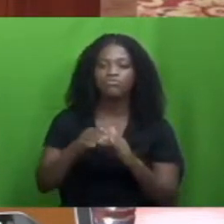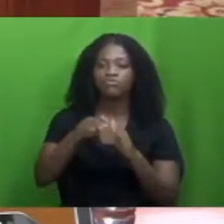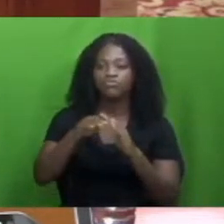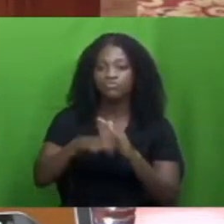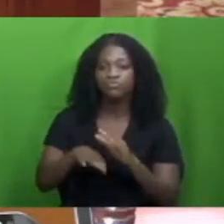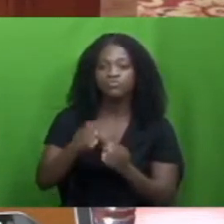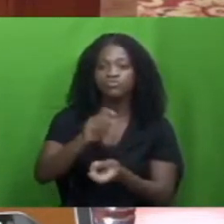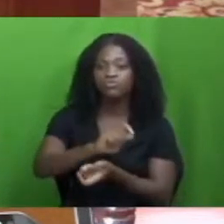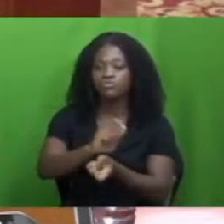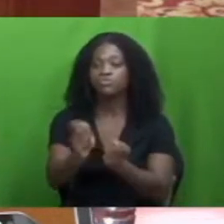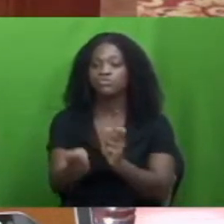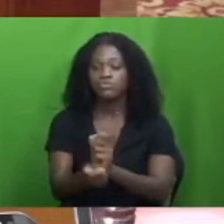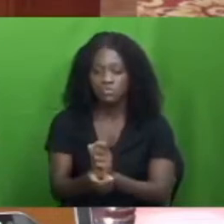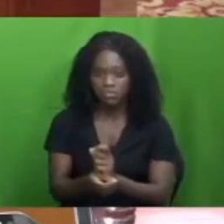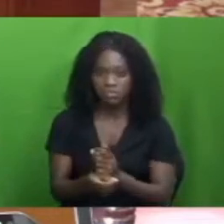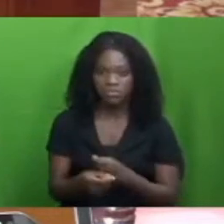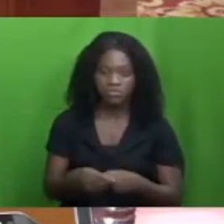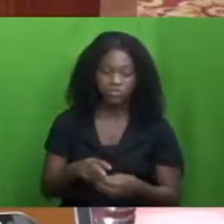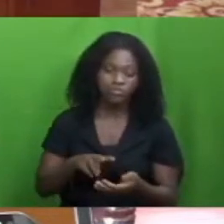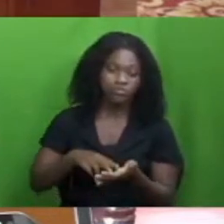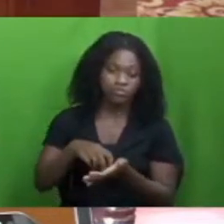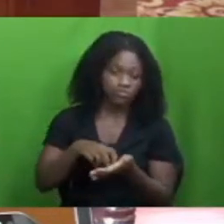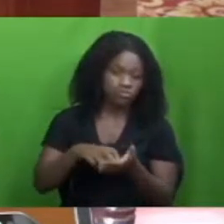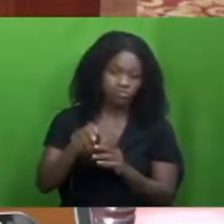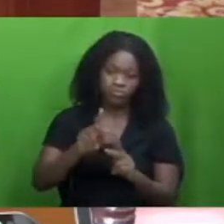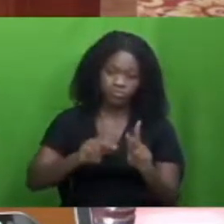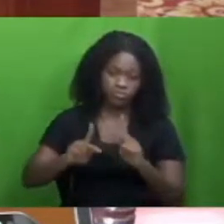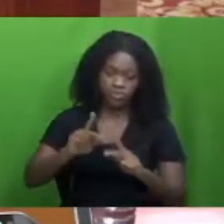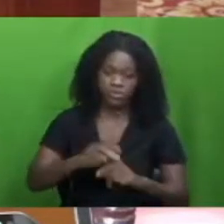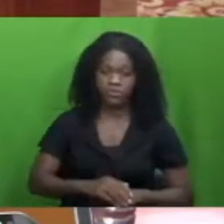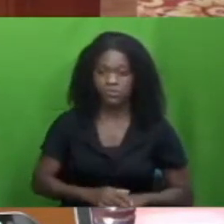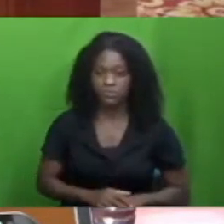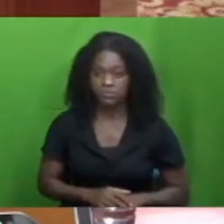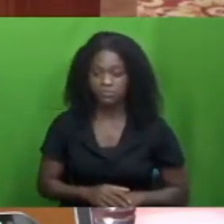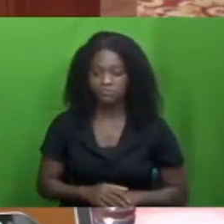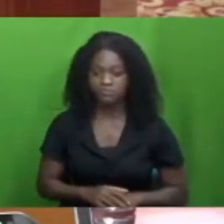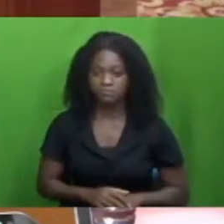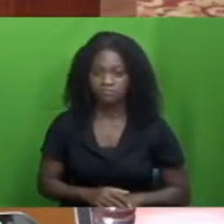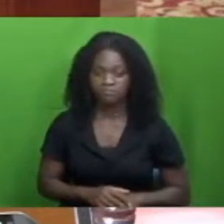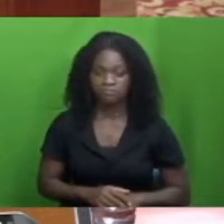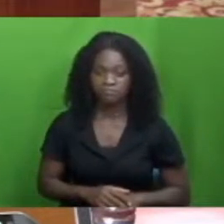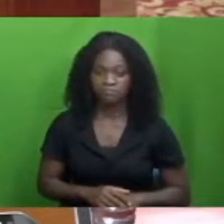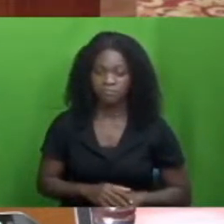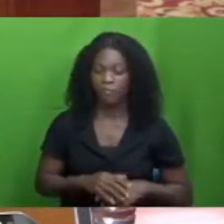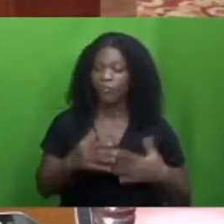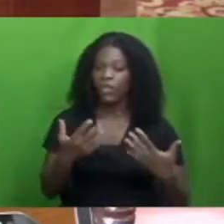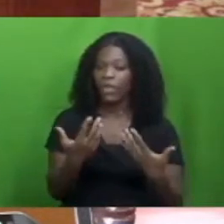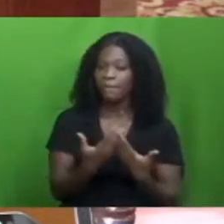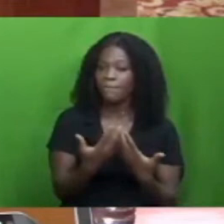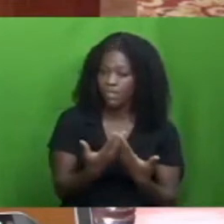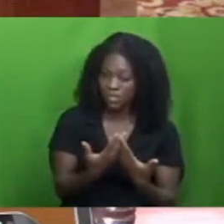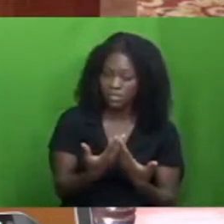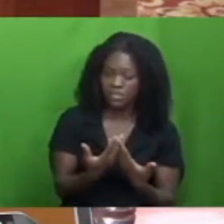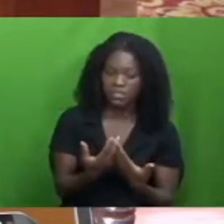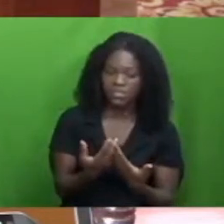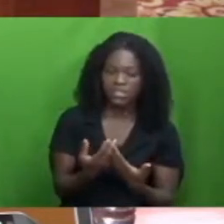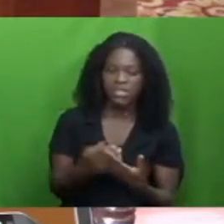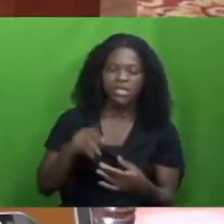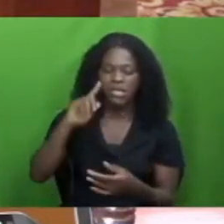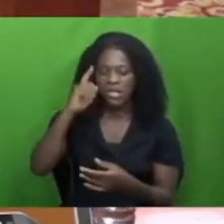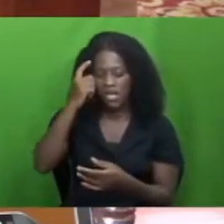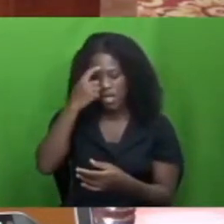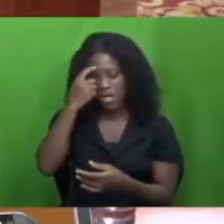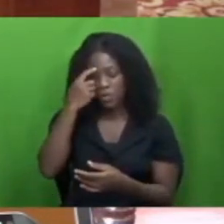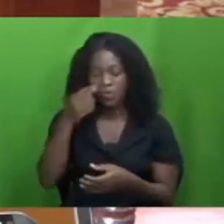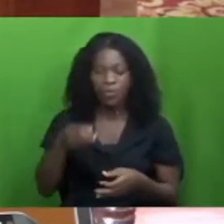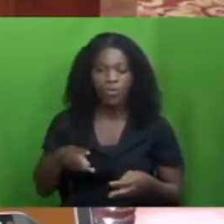adjustment on the vulnerable. Mr. Speaker, in line with government's unwavering commitment to industrialization,